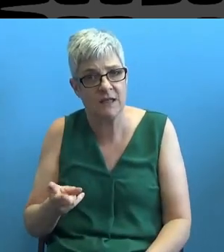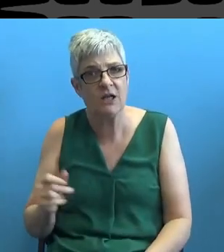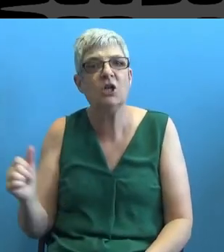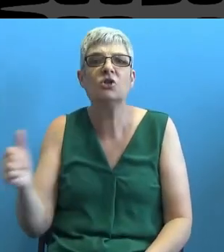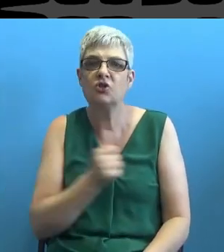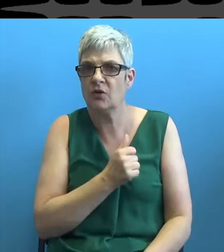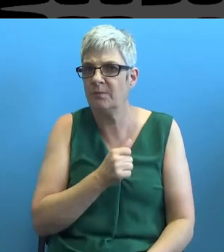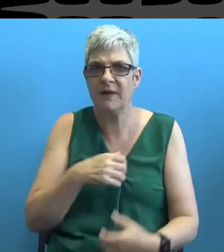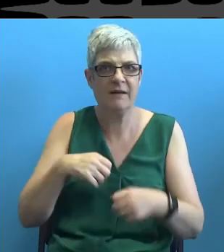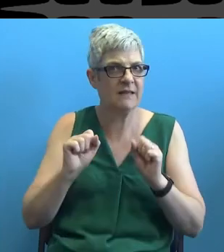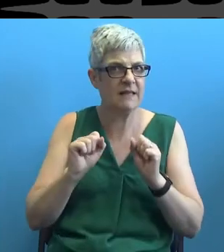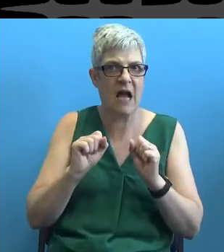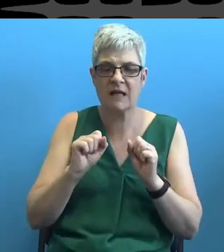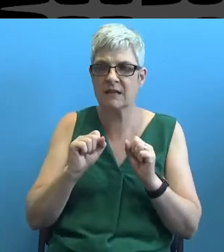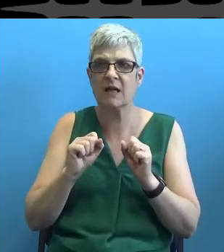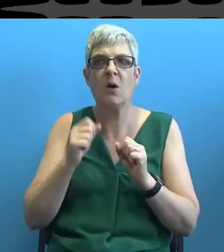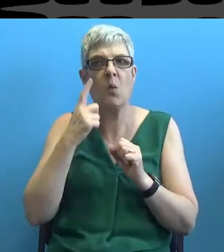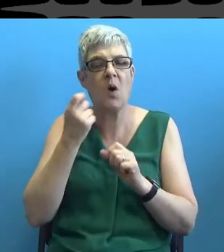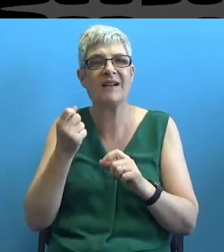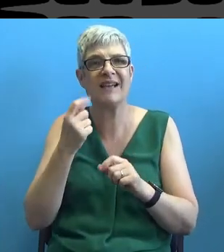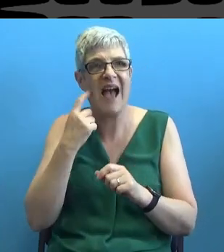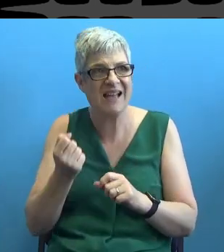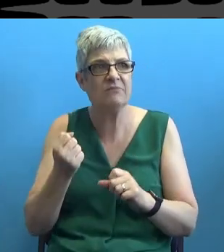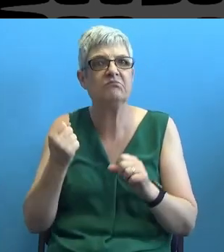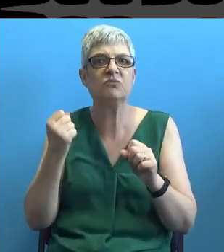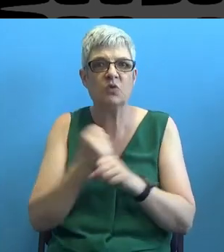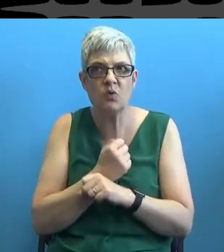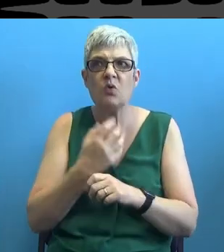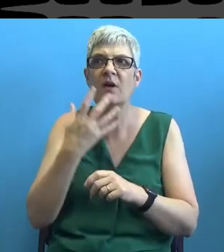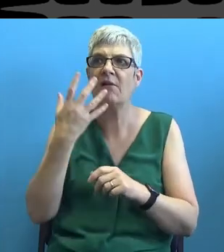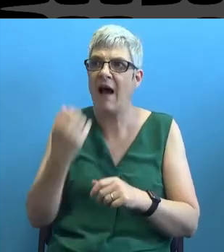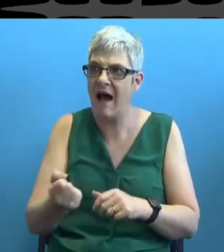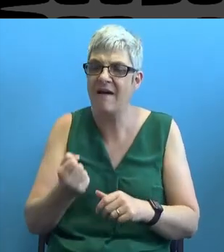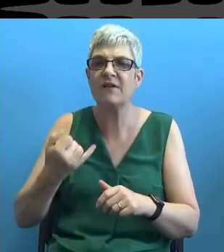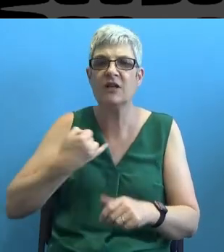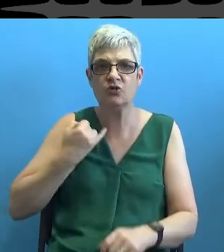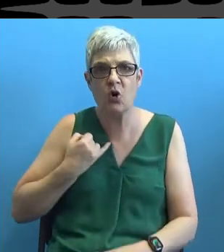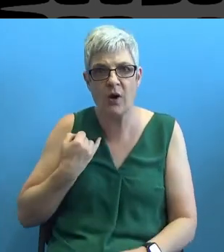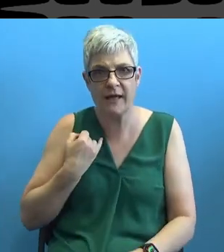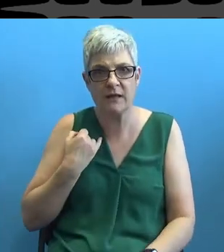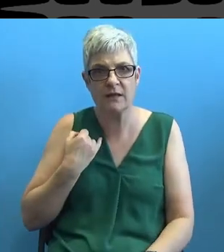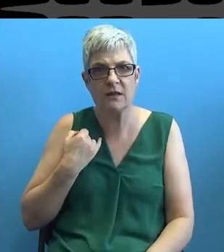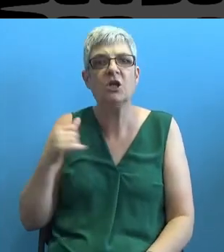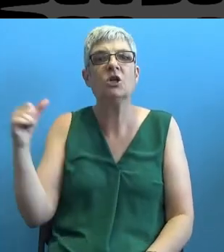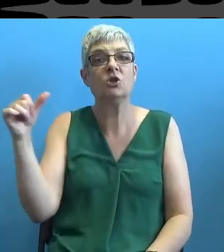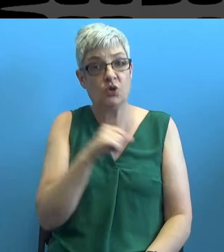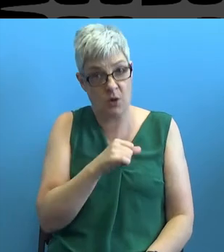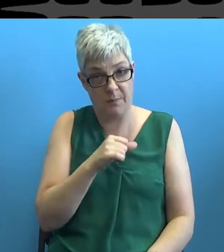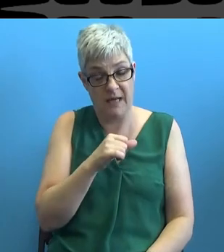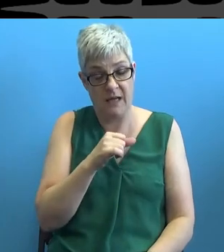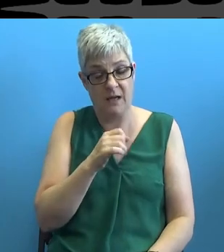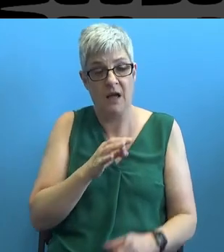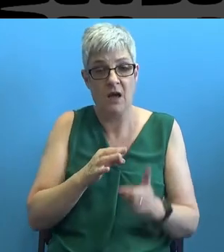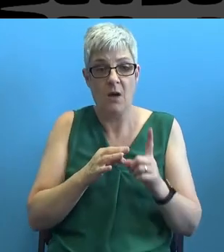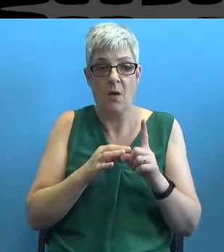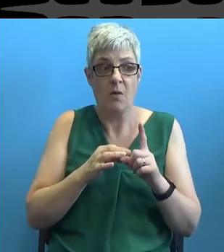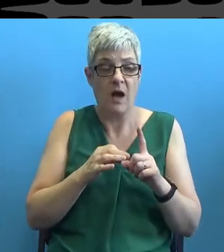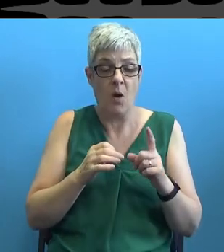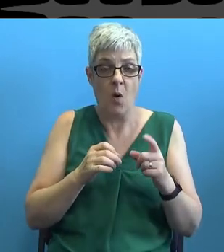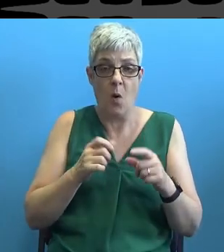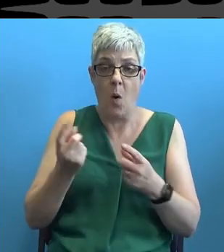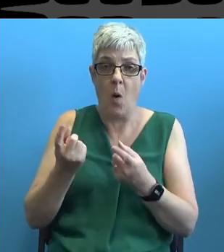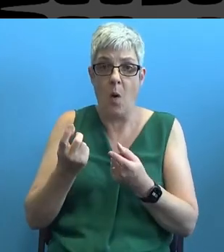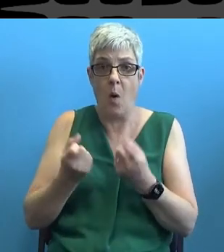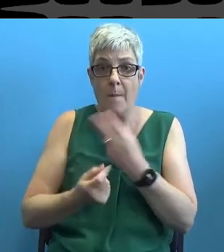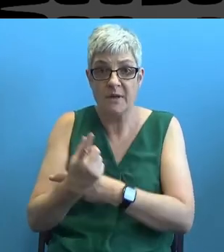first instance what we are going to be able to do and have and enjoy. Rather, it should be the increased opportunities